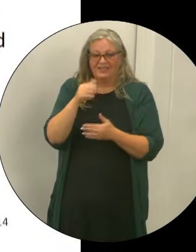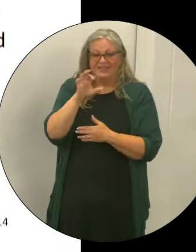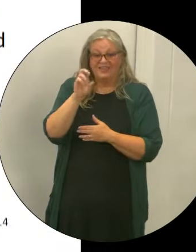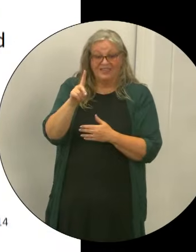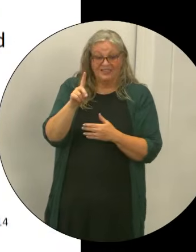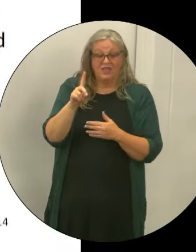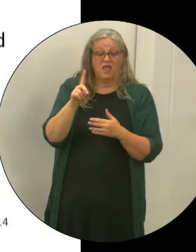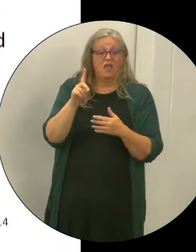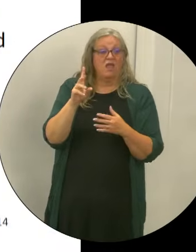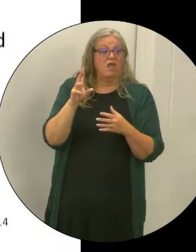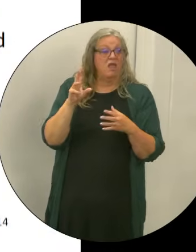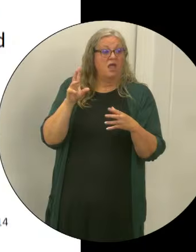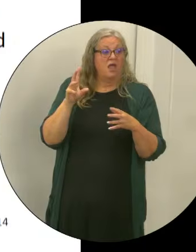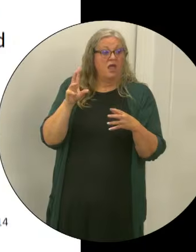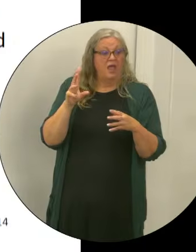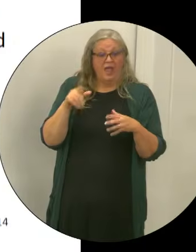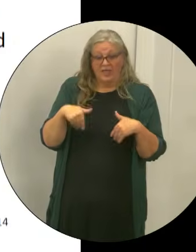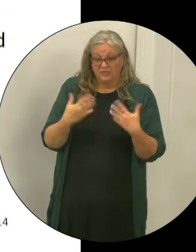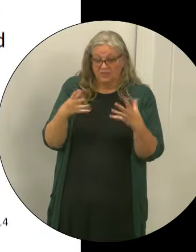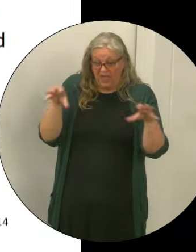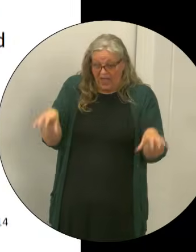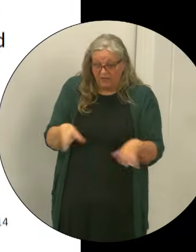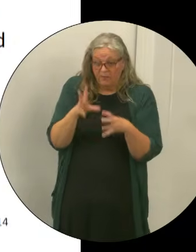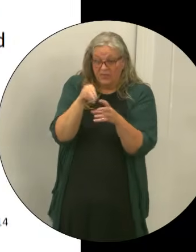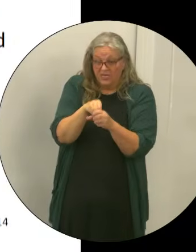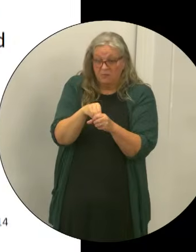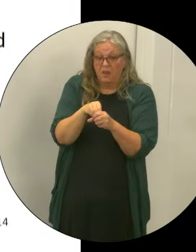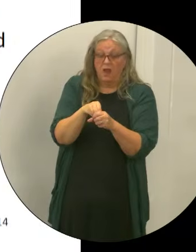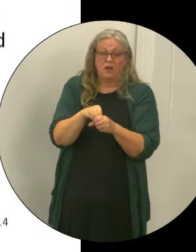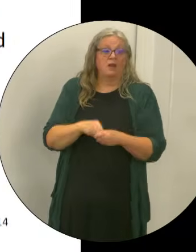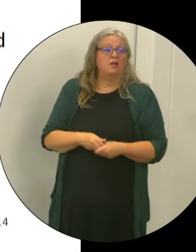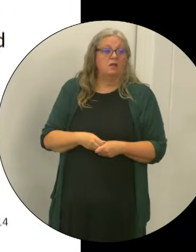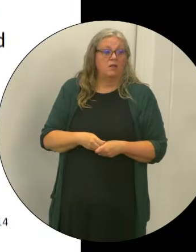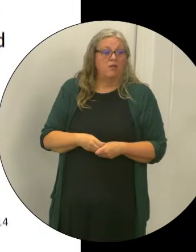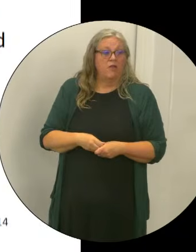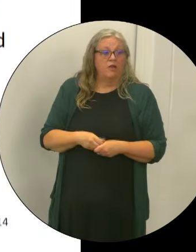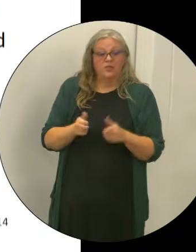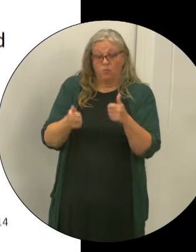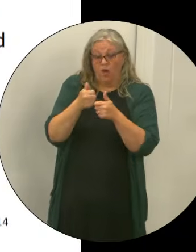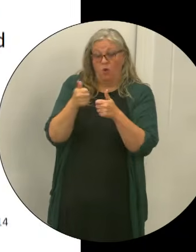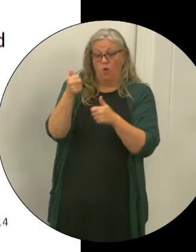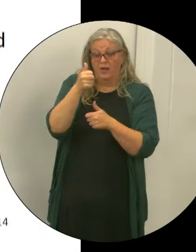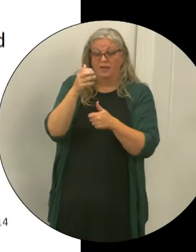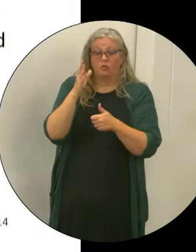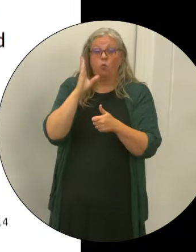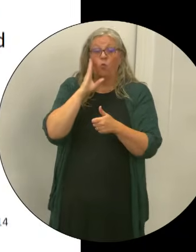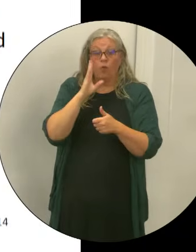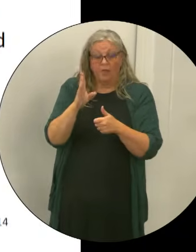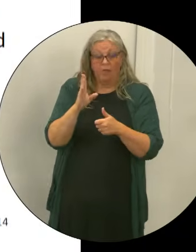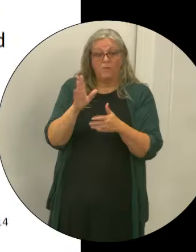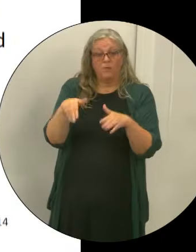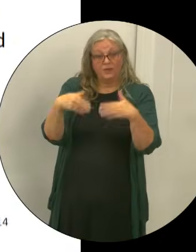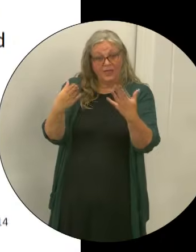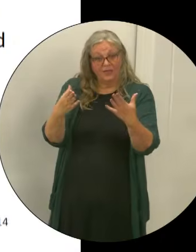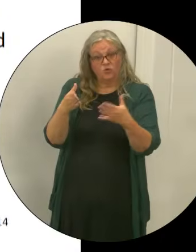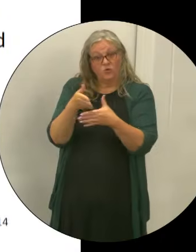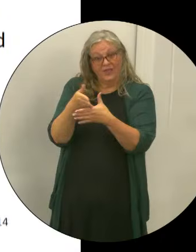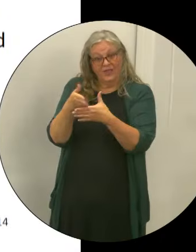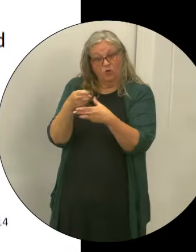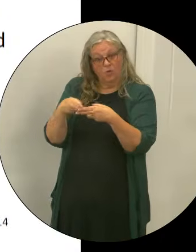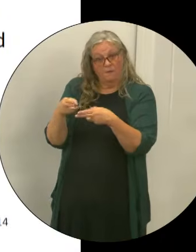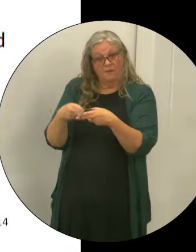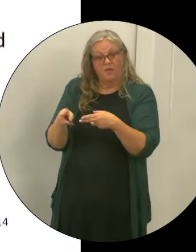actively participated and provided input on these priorities. The priorities will be presented to the Interim Education Committee on